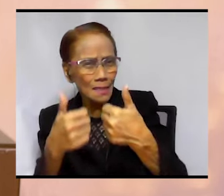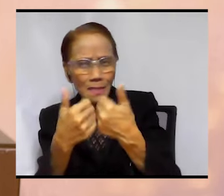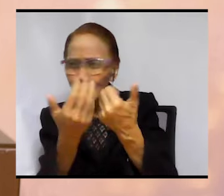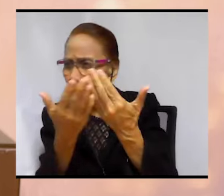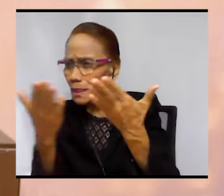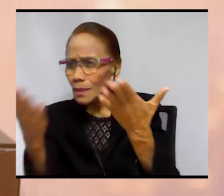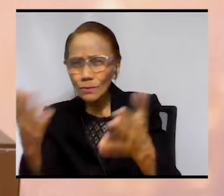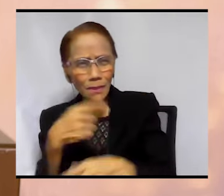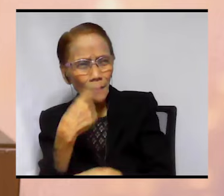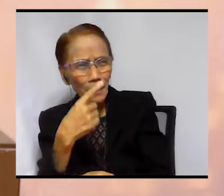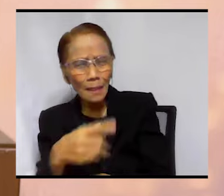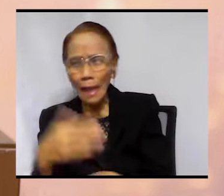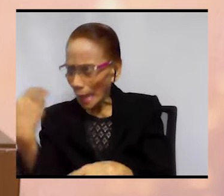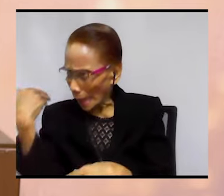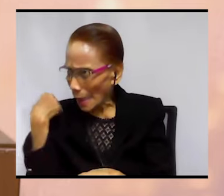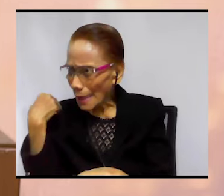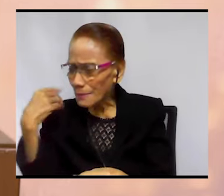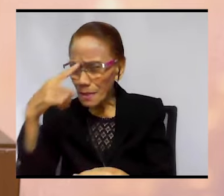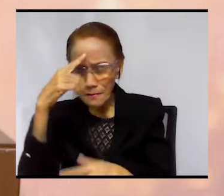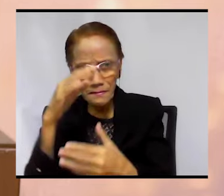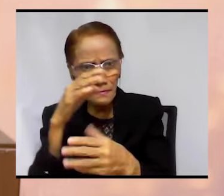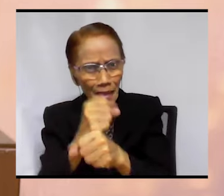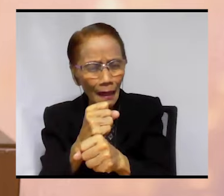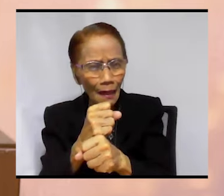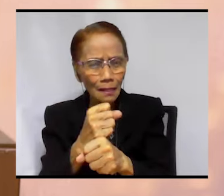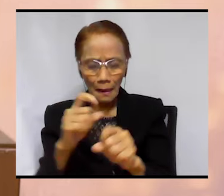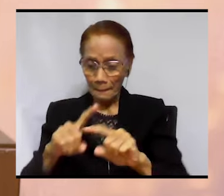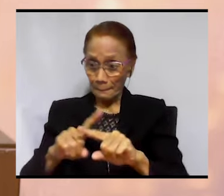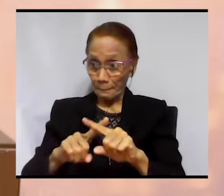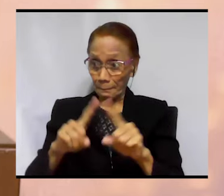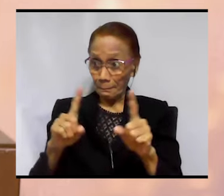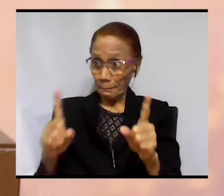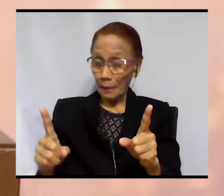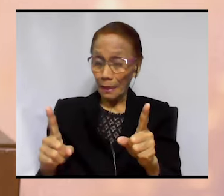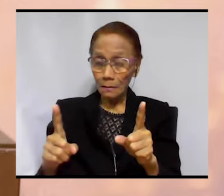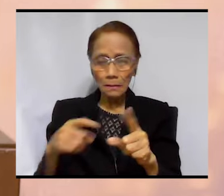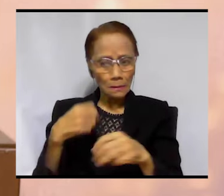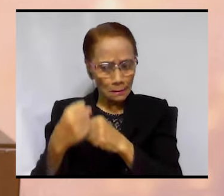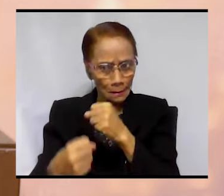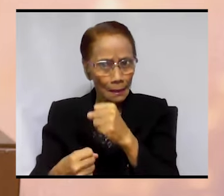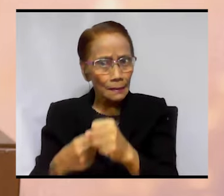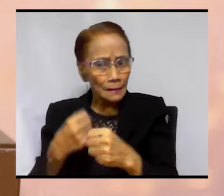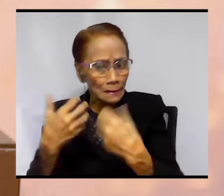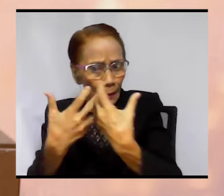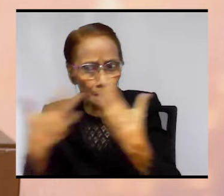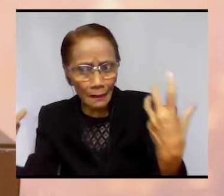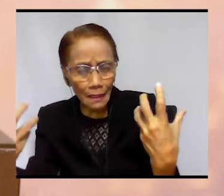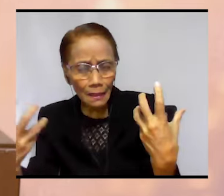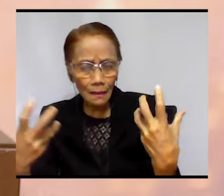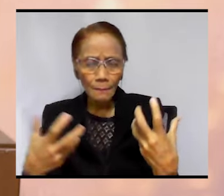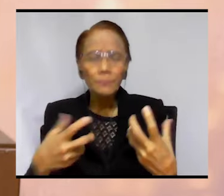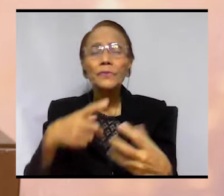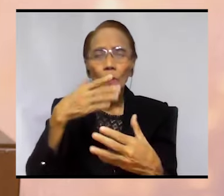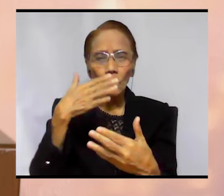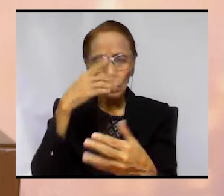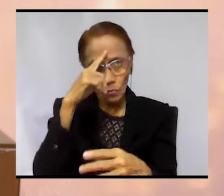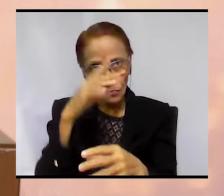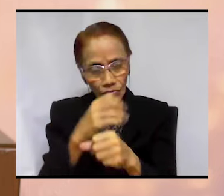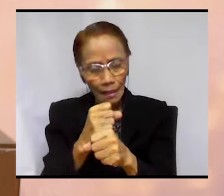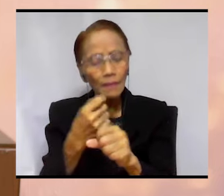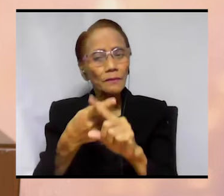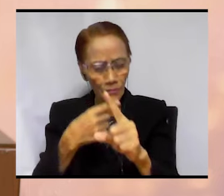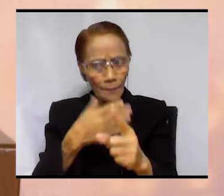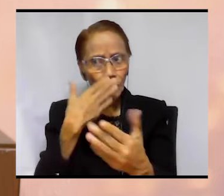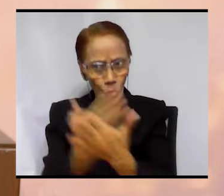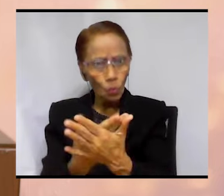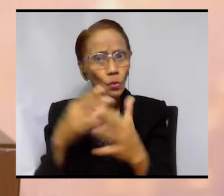who say they have faith, but who separate faith from good works. So St.